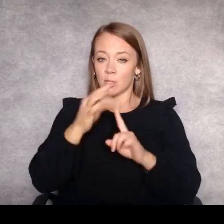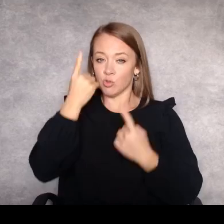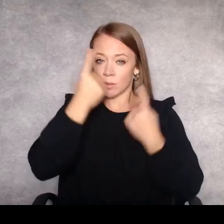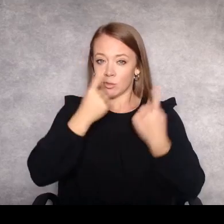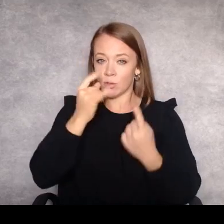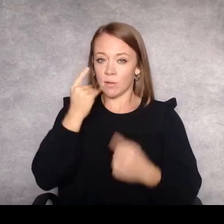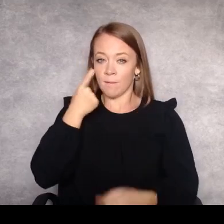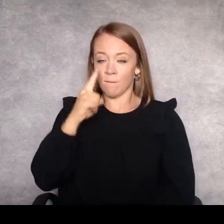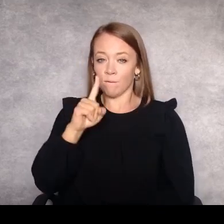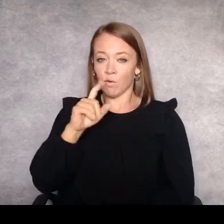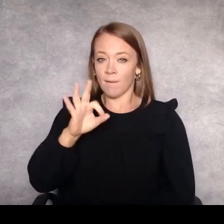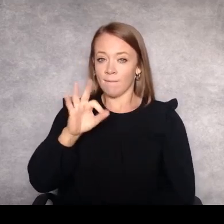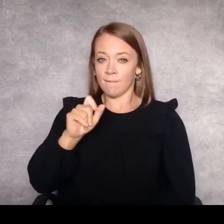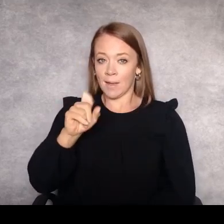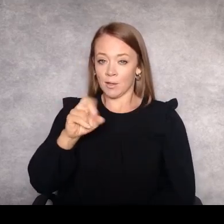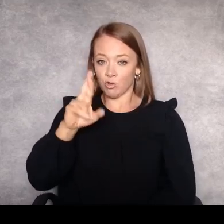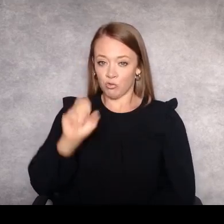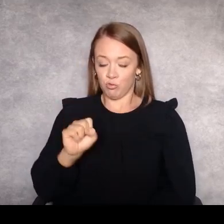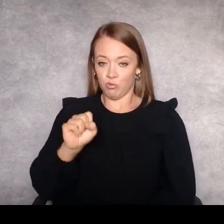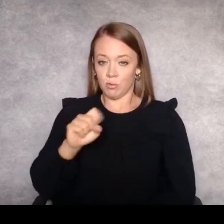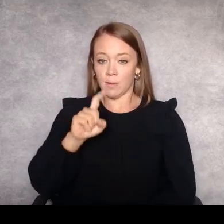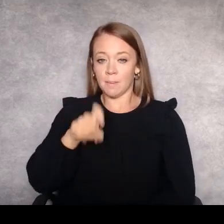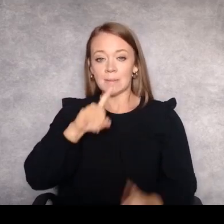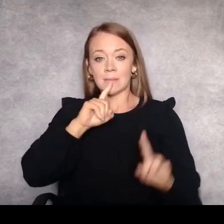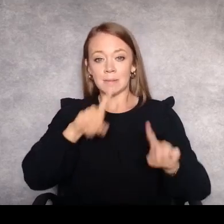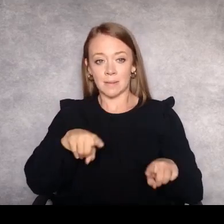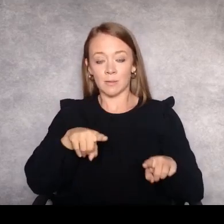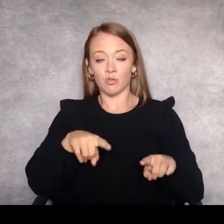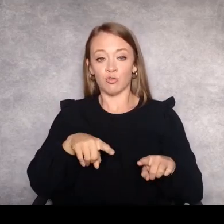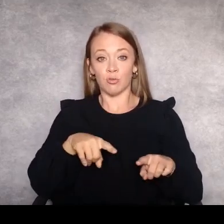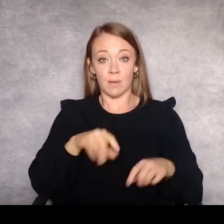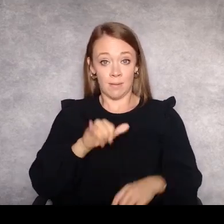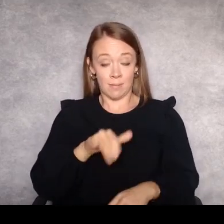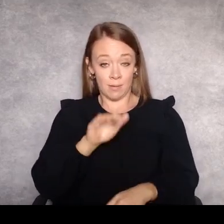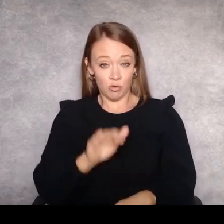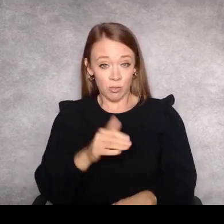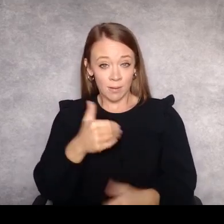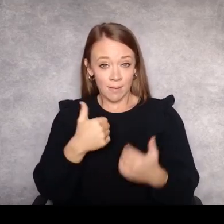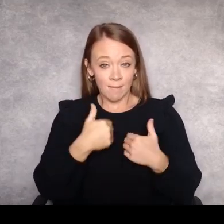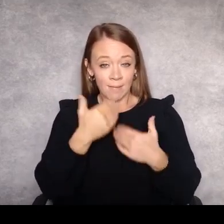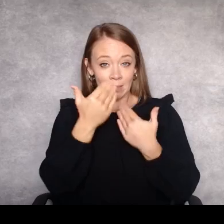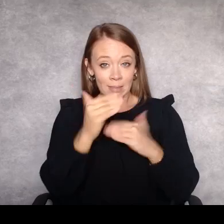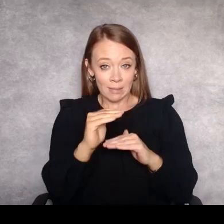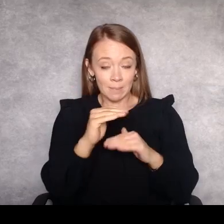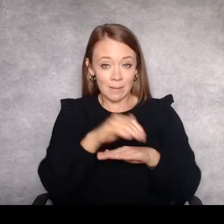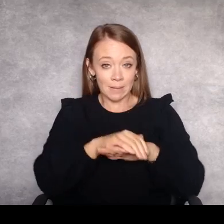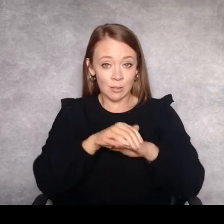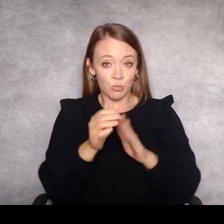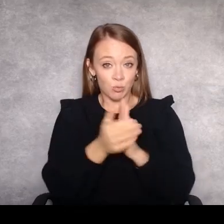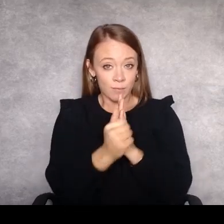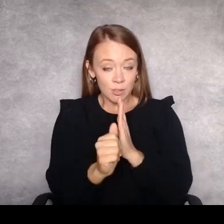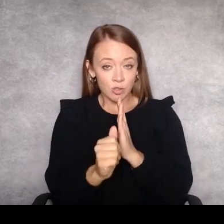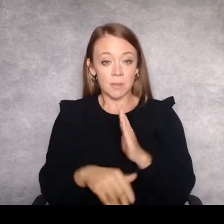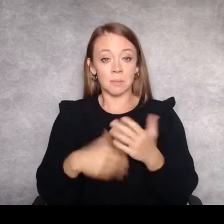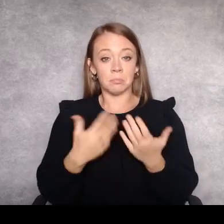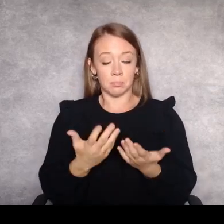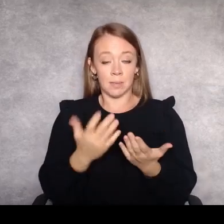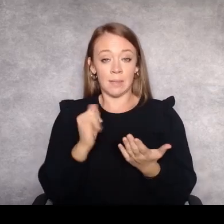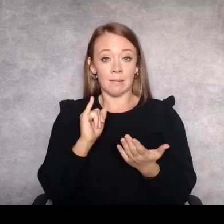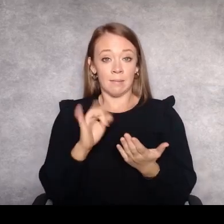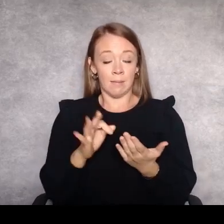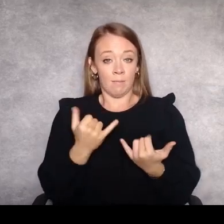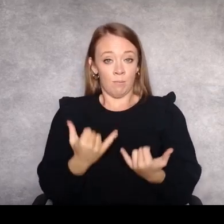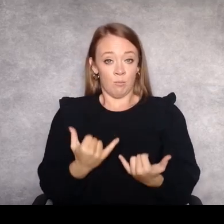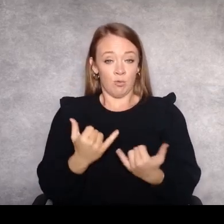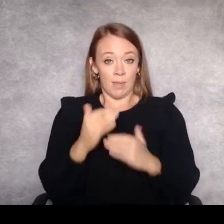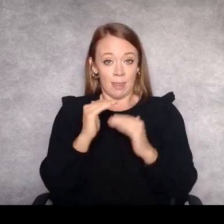for IEP development. The ARC must answer, does the child have limited English proficiency? If the